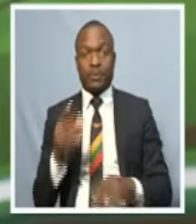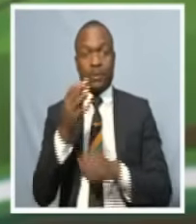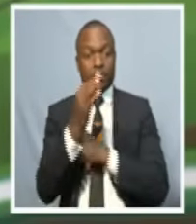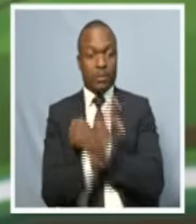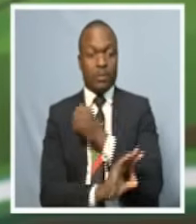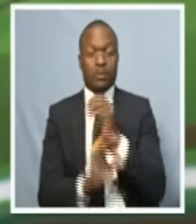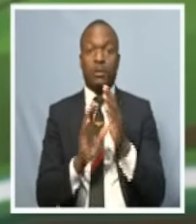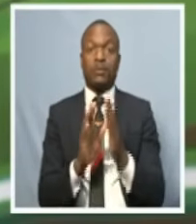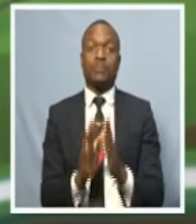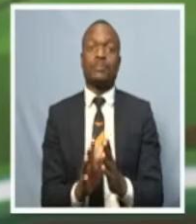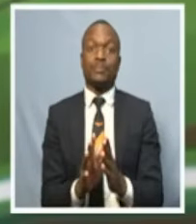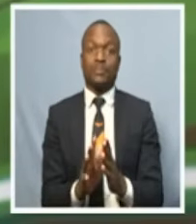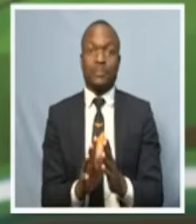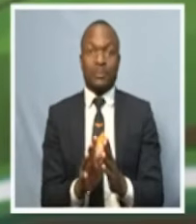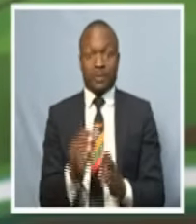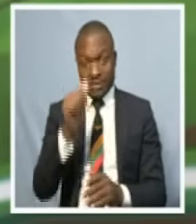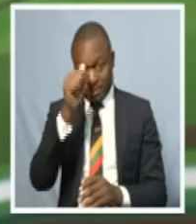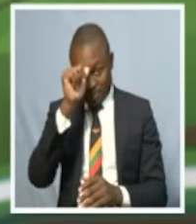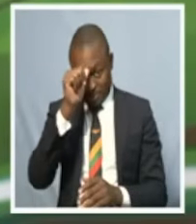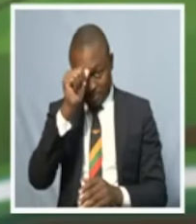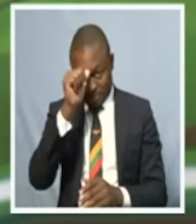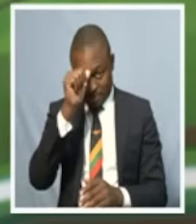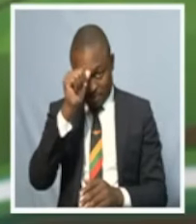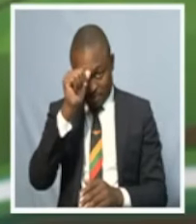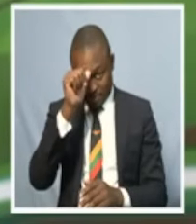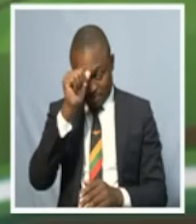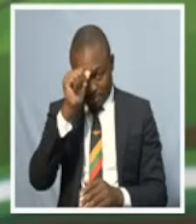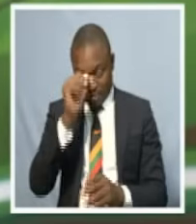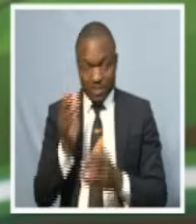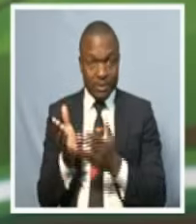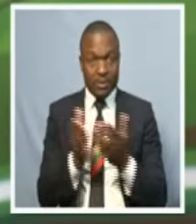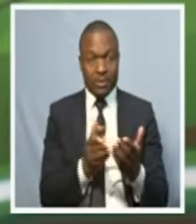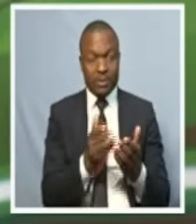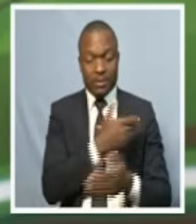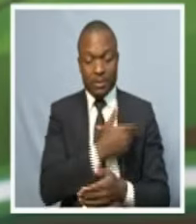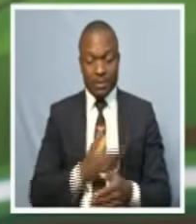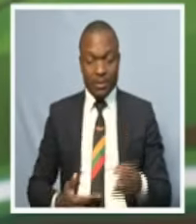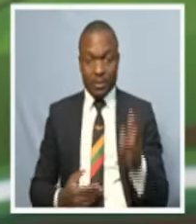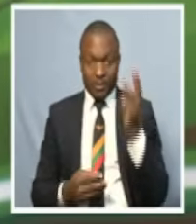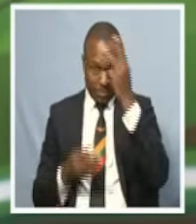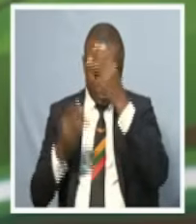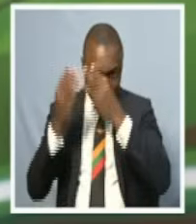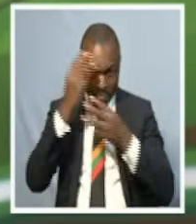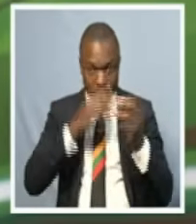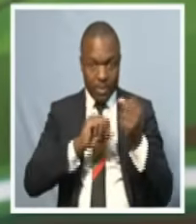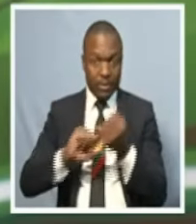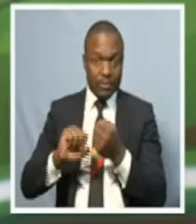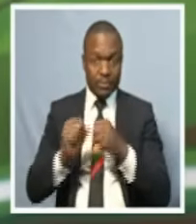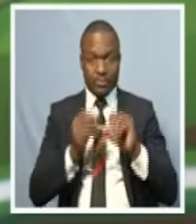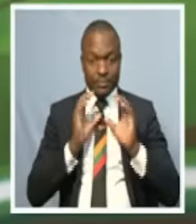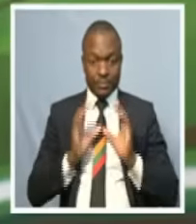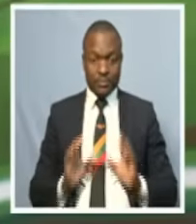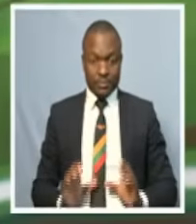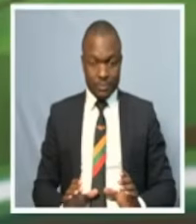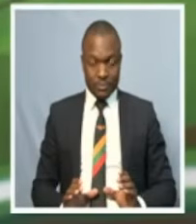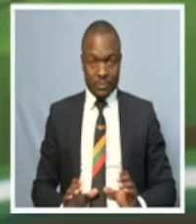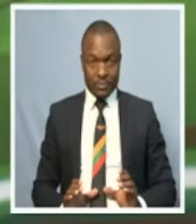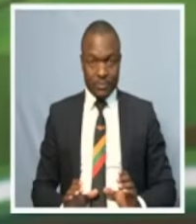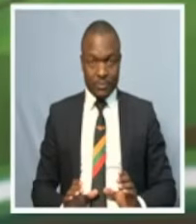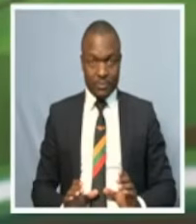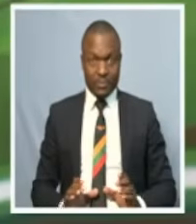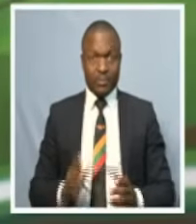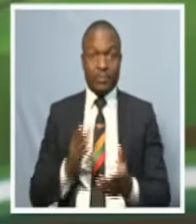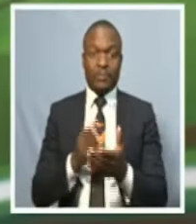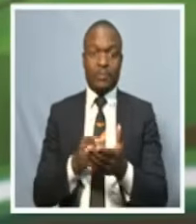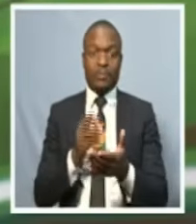nationals of Asian origin, raising serious concerns relating to the protection of citizens' property rights.